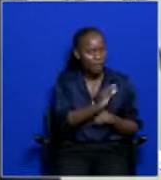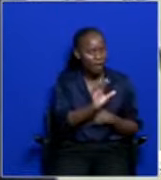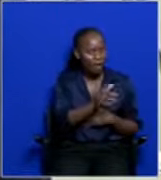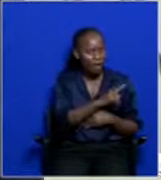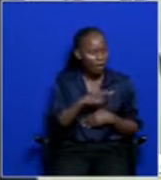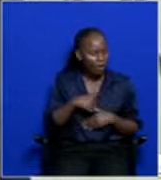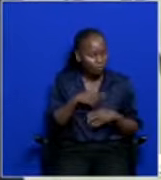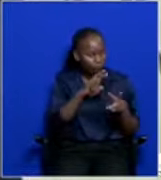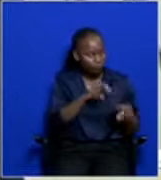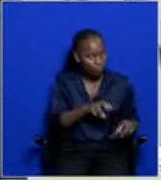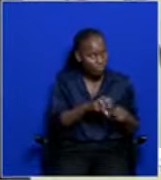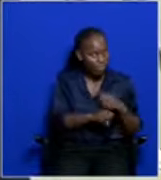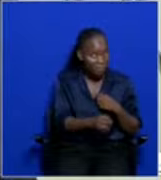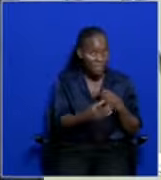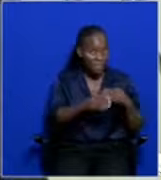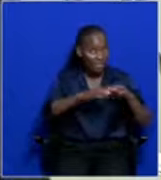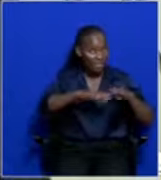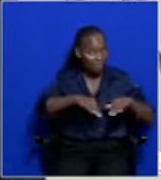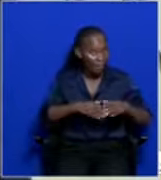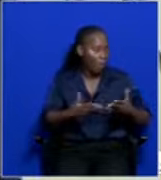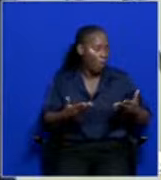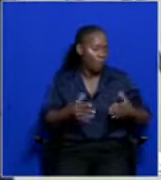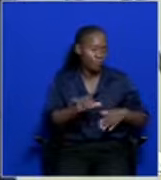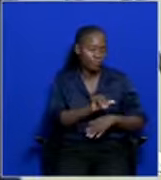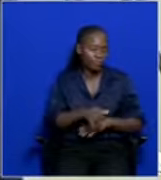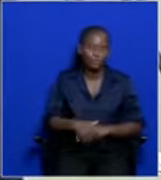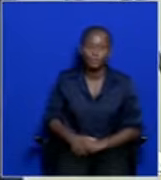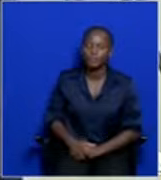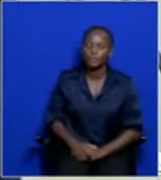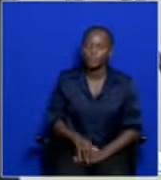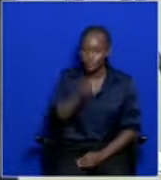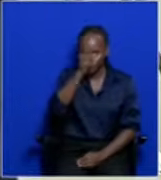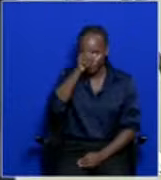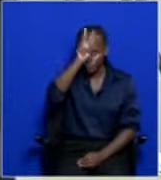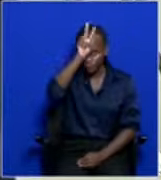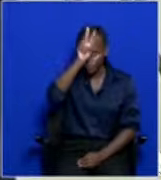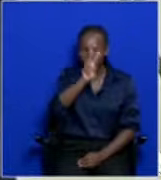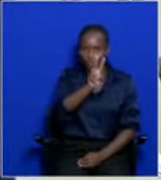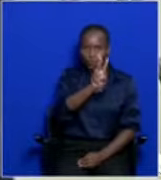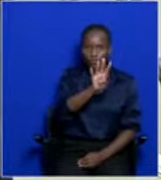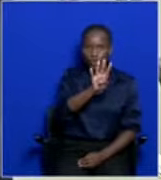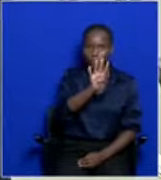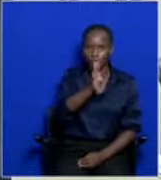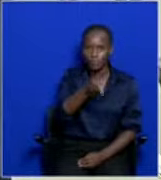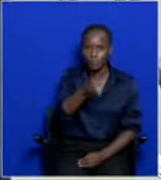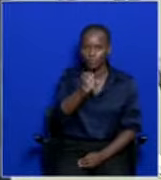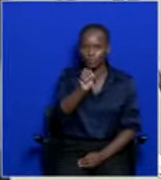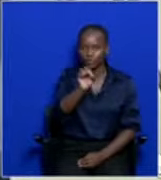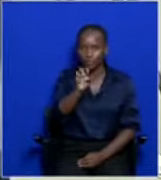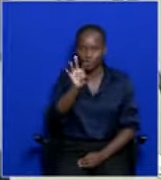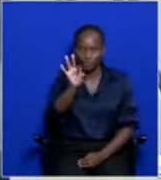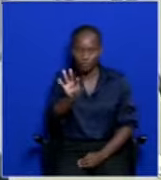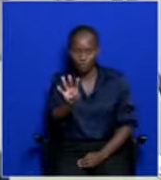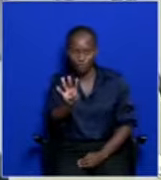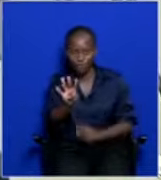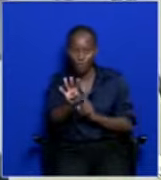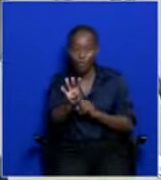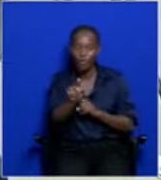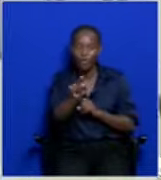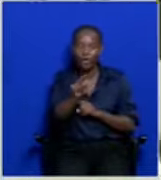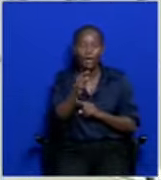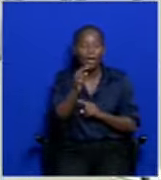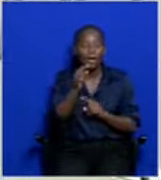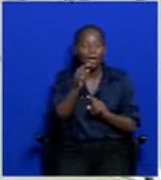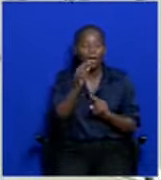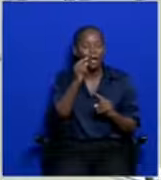Boxburg North case 241 of 3/2024. This case involves alleged extortion by members of the EMPD of